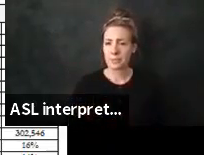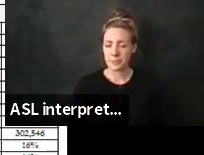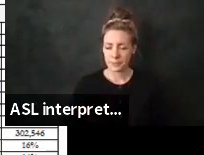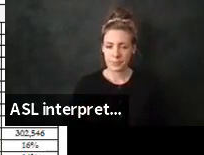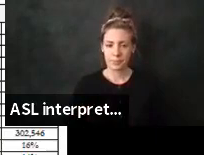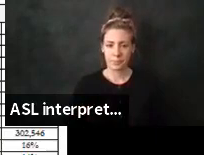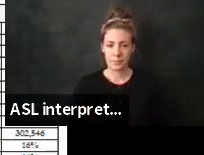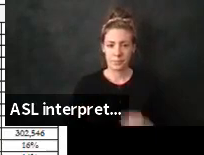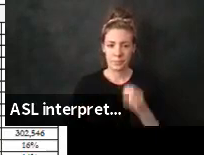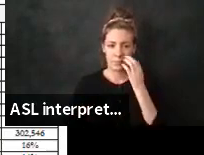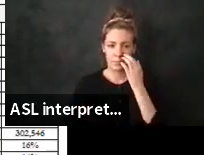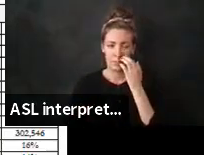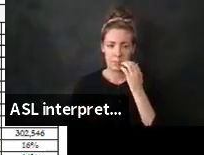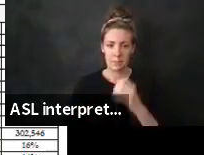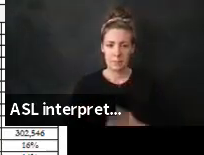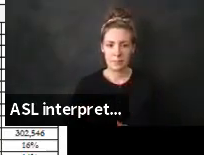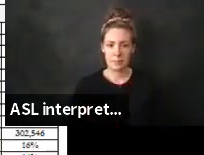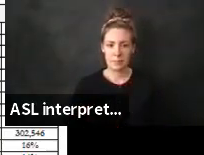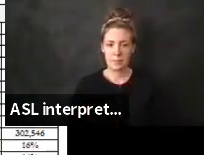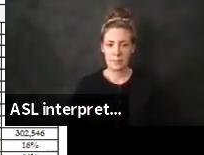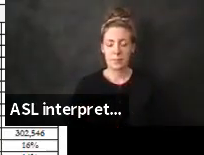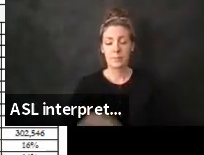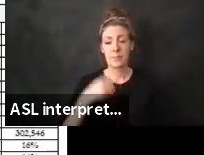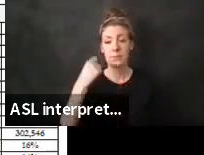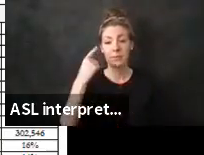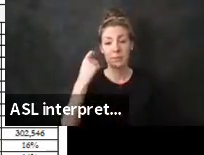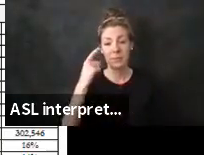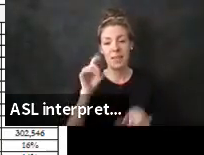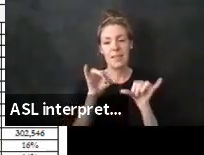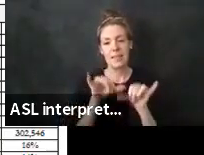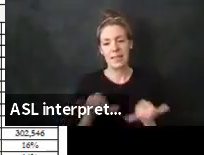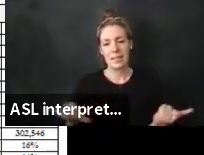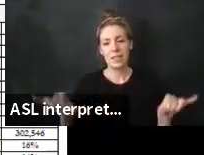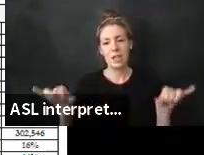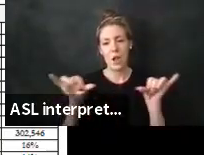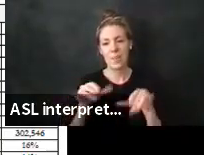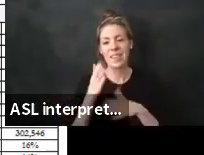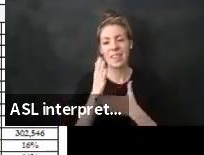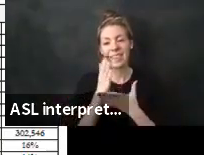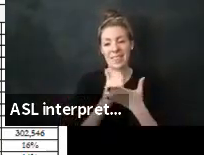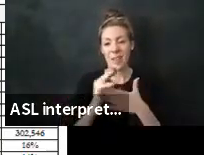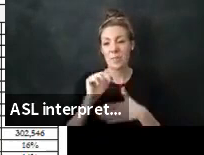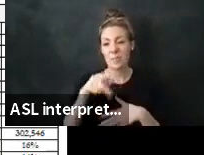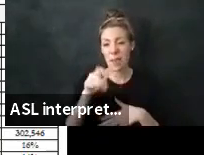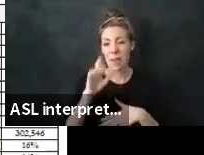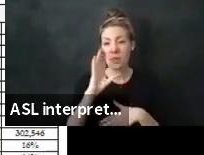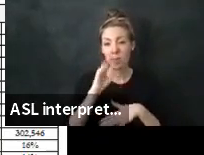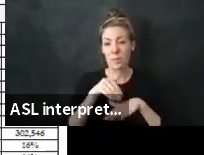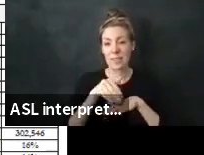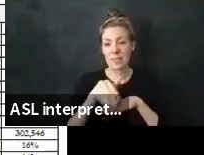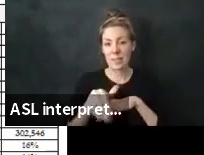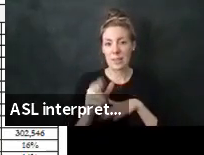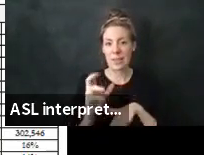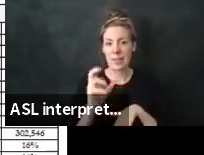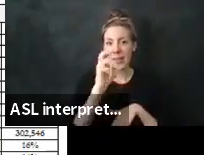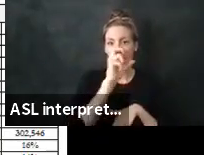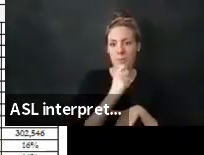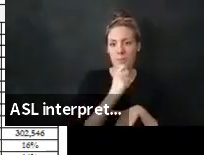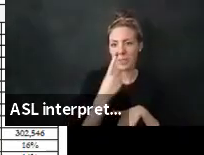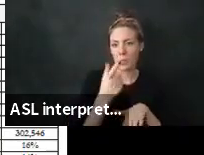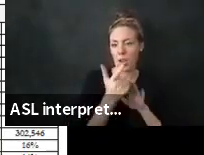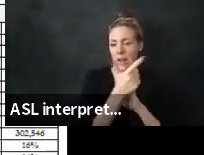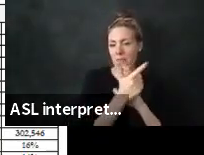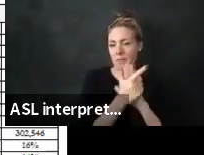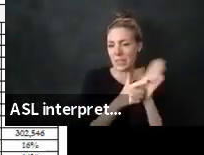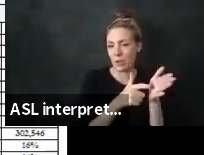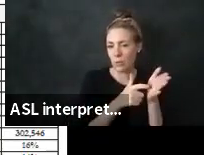Now, it is common that some maps will be submitted and they've missed one of the legal requirements,